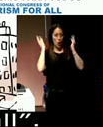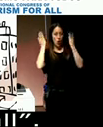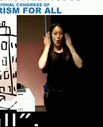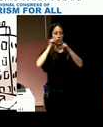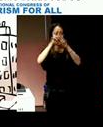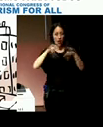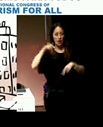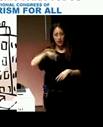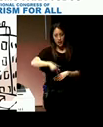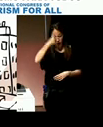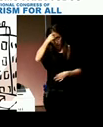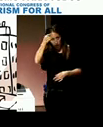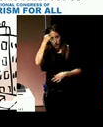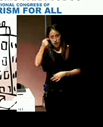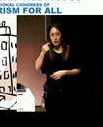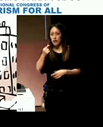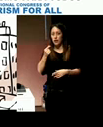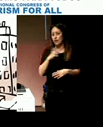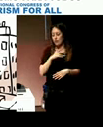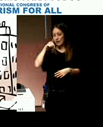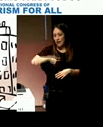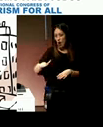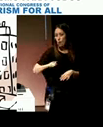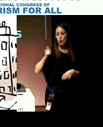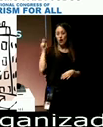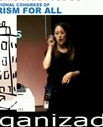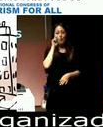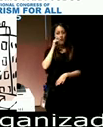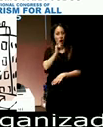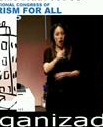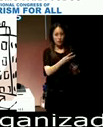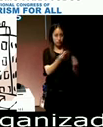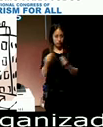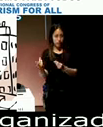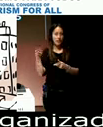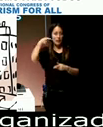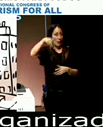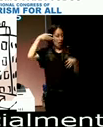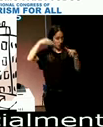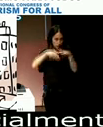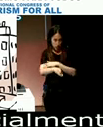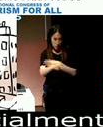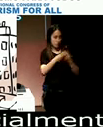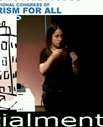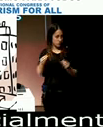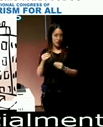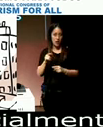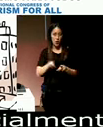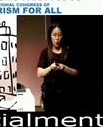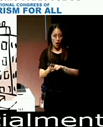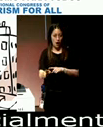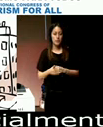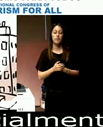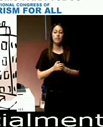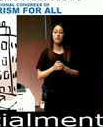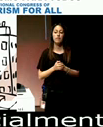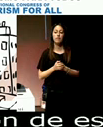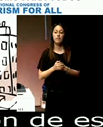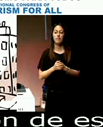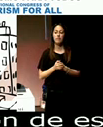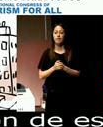4th Congress in this city. As Avila, we have seen, it has many, many tourist opportunities.